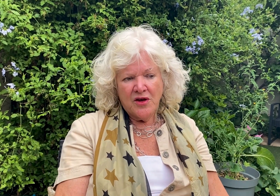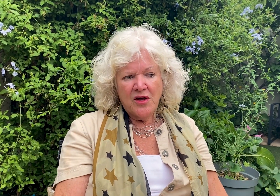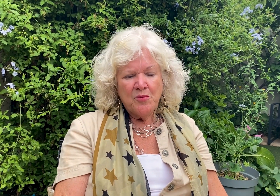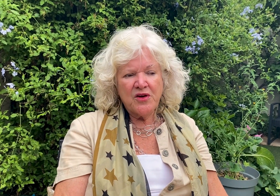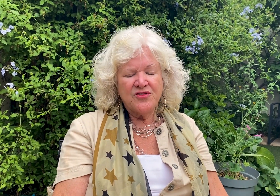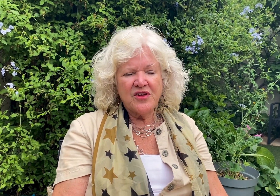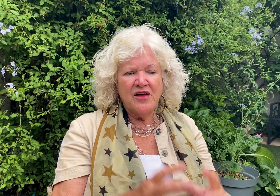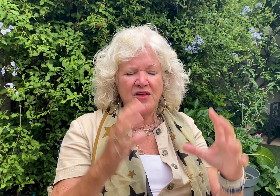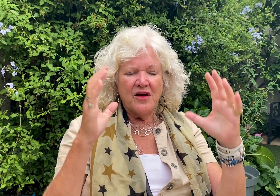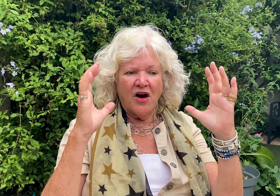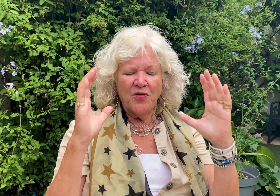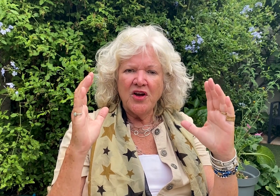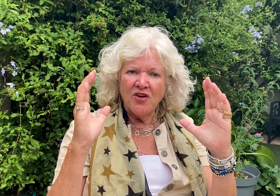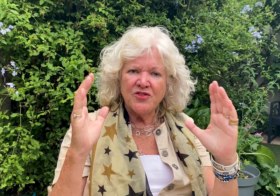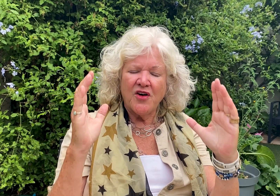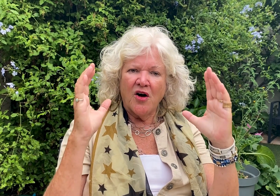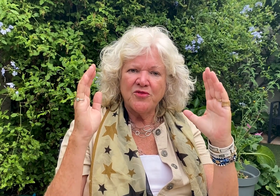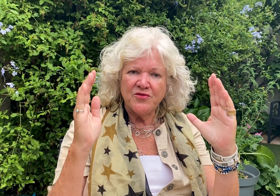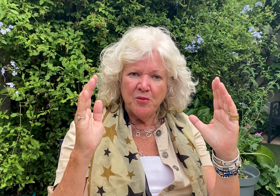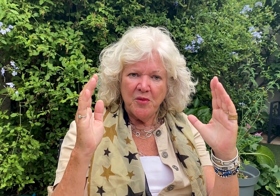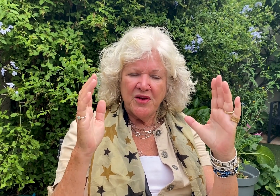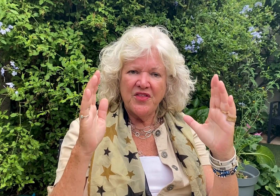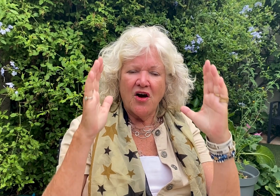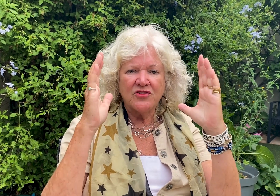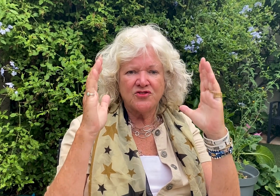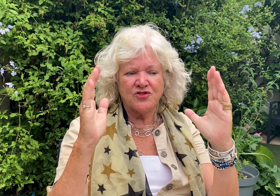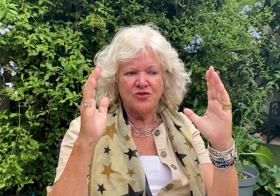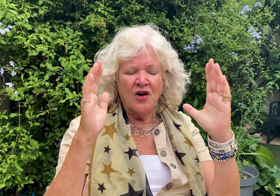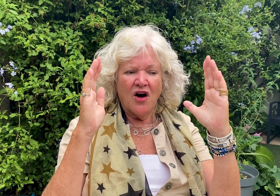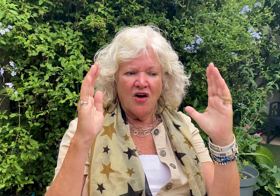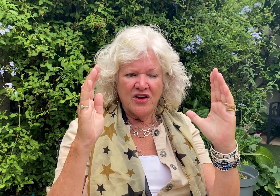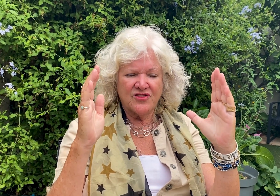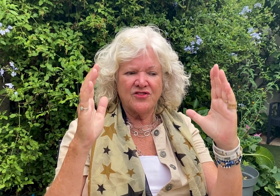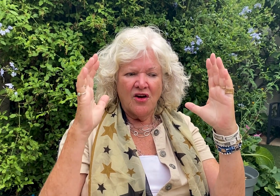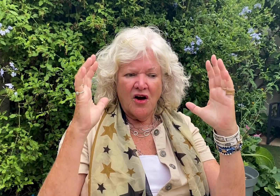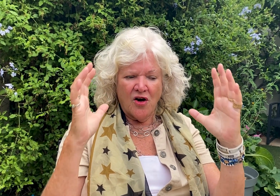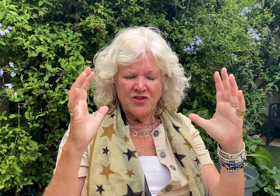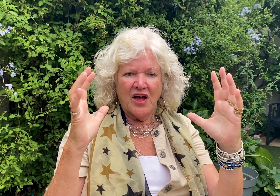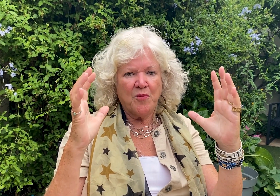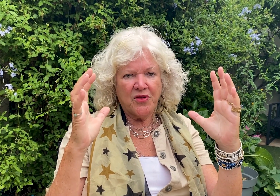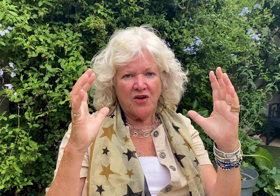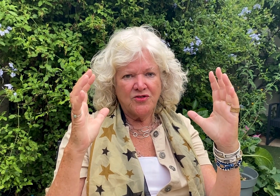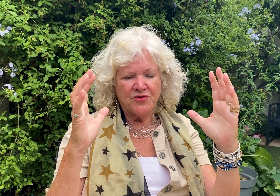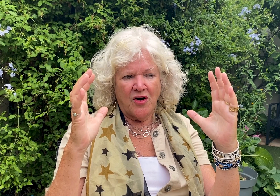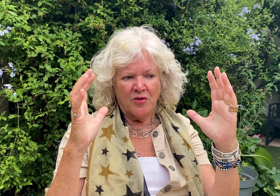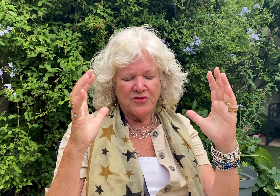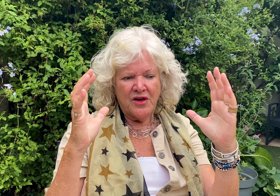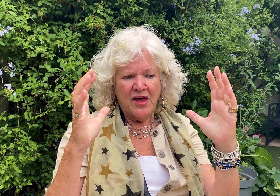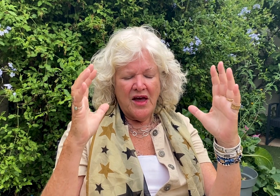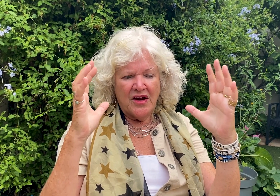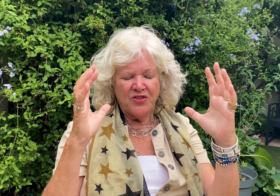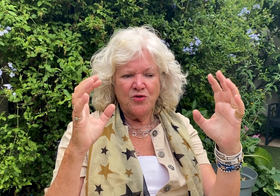oryx, because on the coat of arms of Namibia there are 2 oryxes holding up the coat of